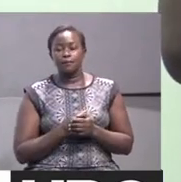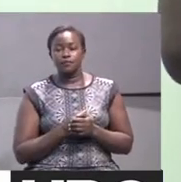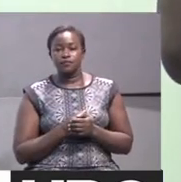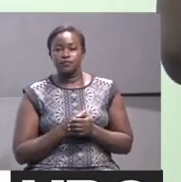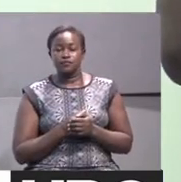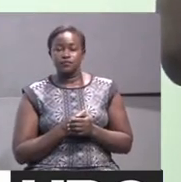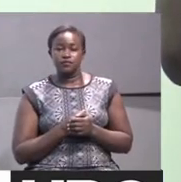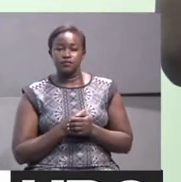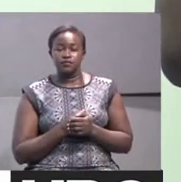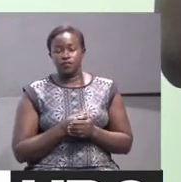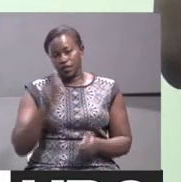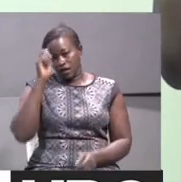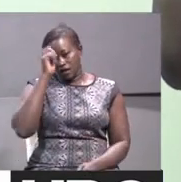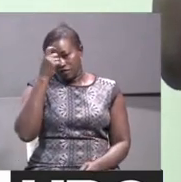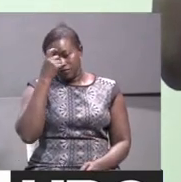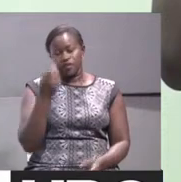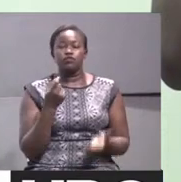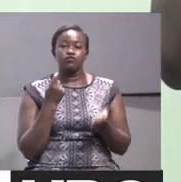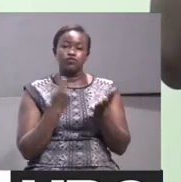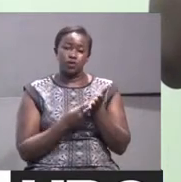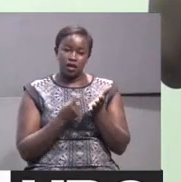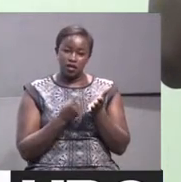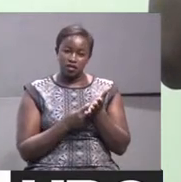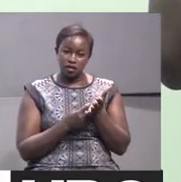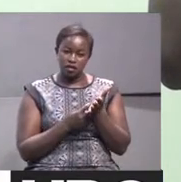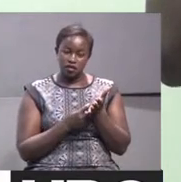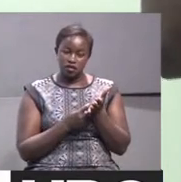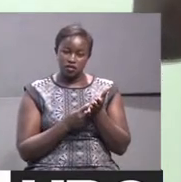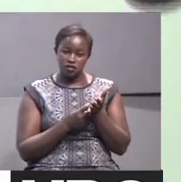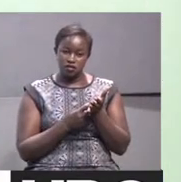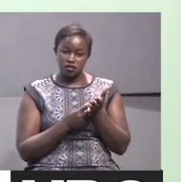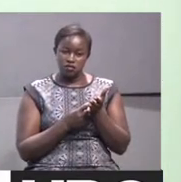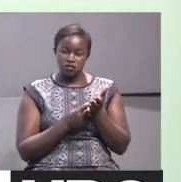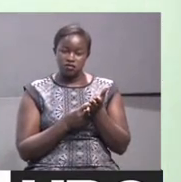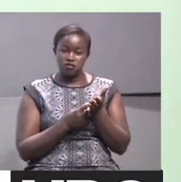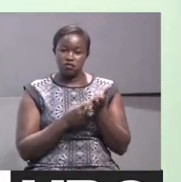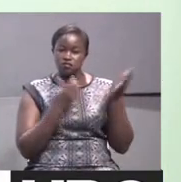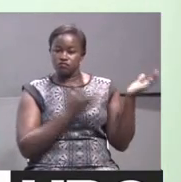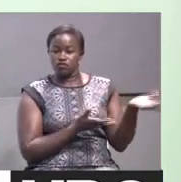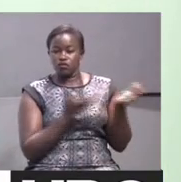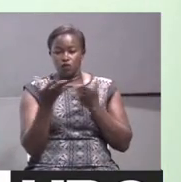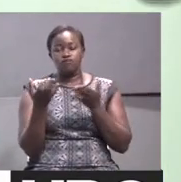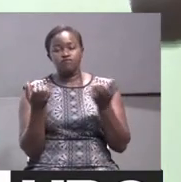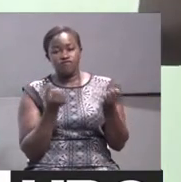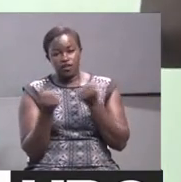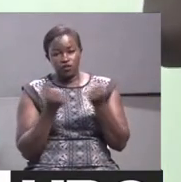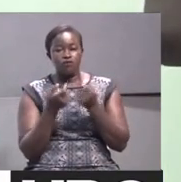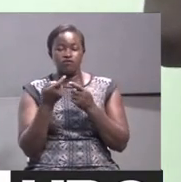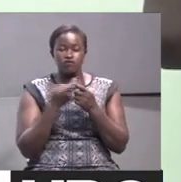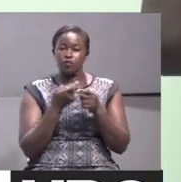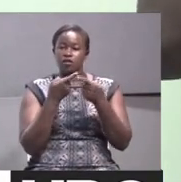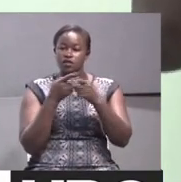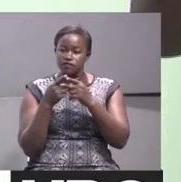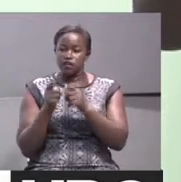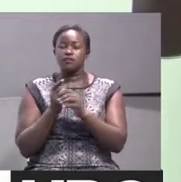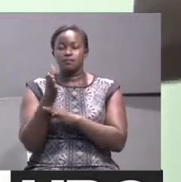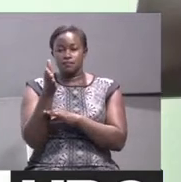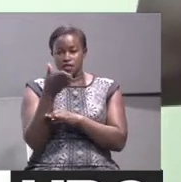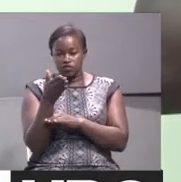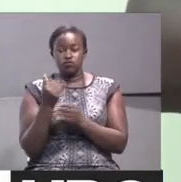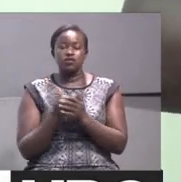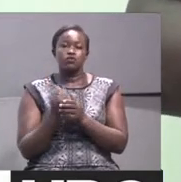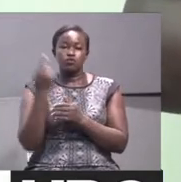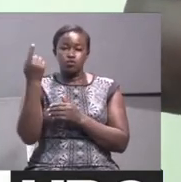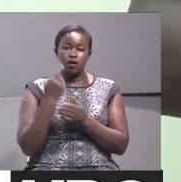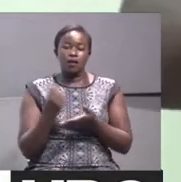the government of Uganda pulled in vehicles from different ministries to come and help